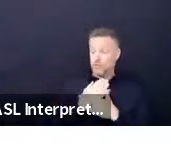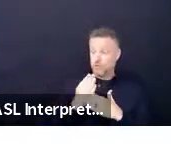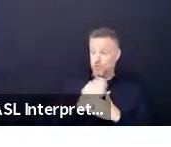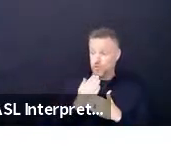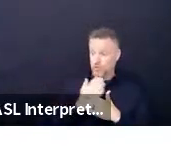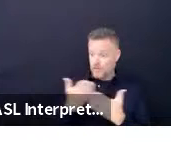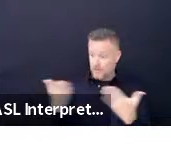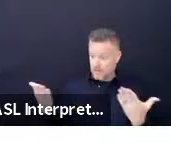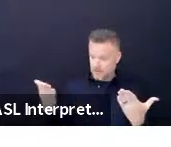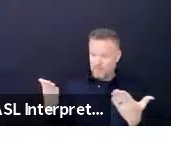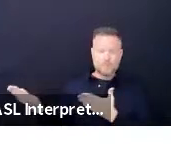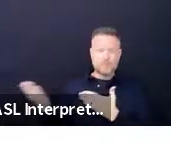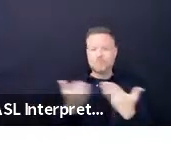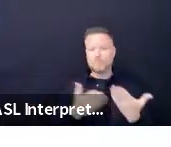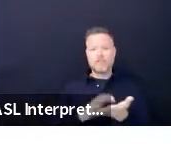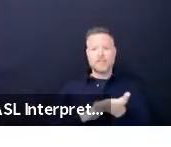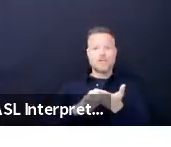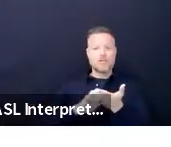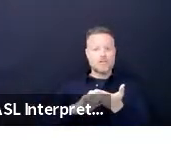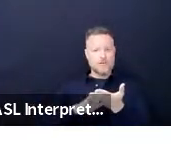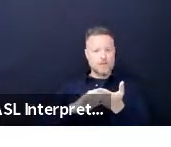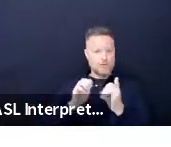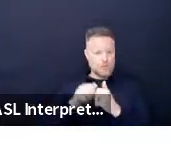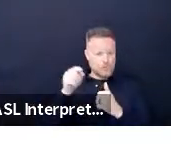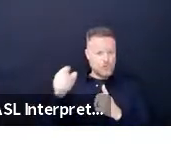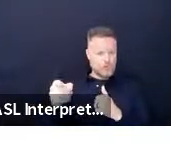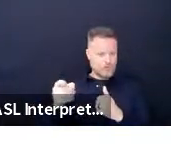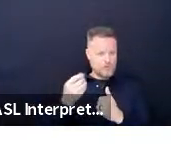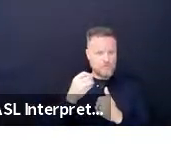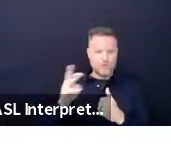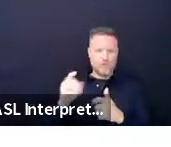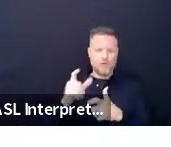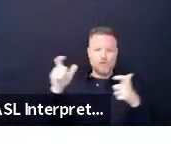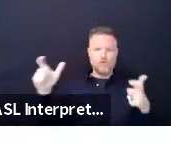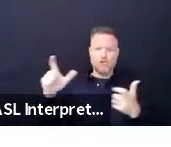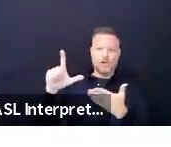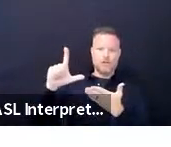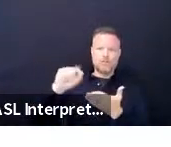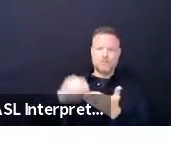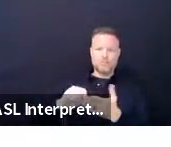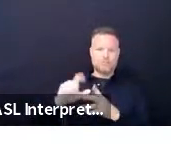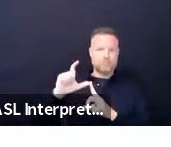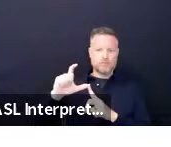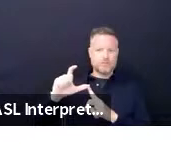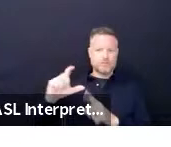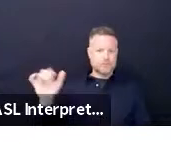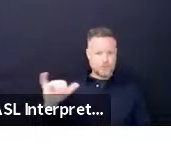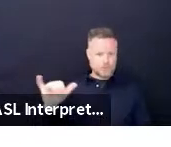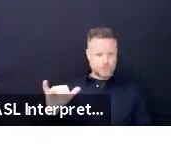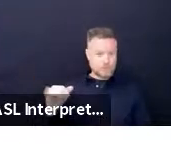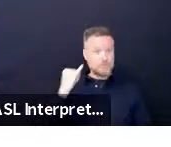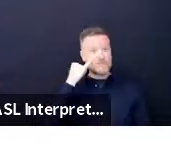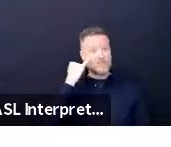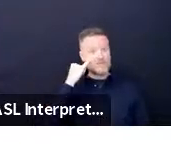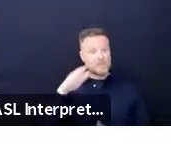you need to bring a copy of Braille with you and a few copies in large print. If you're providing food, be sure to include a